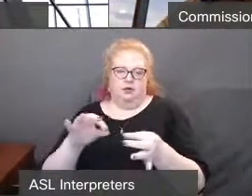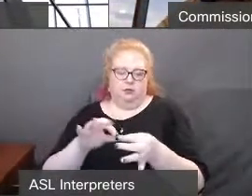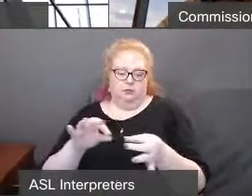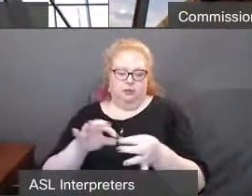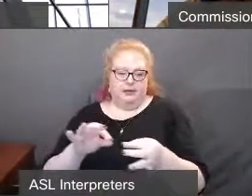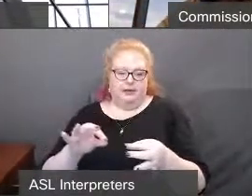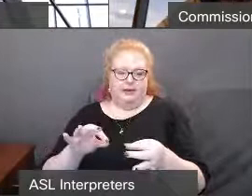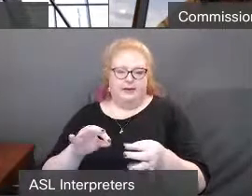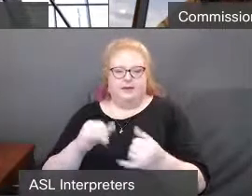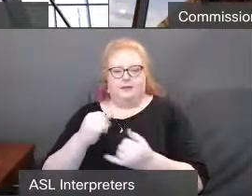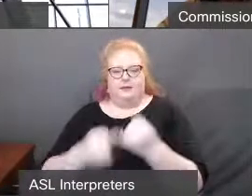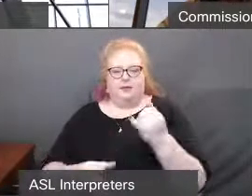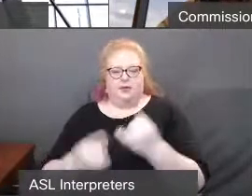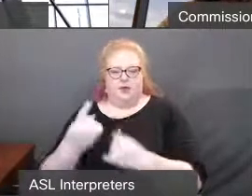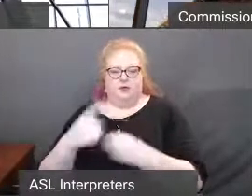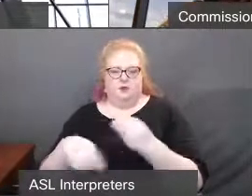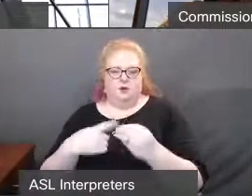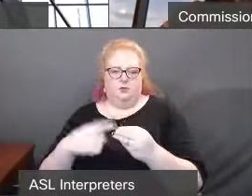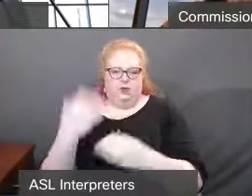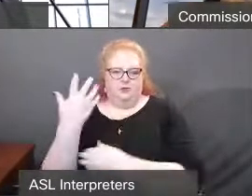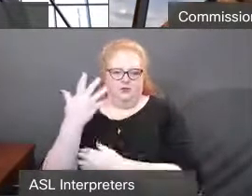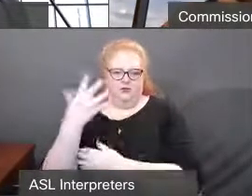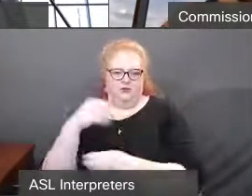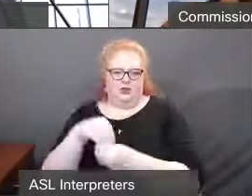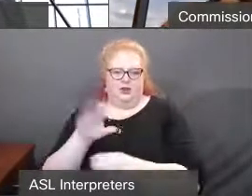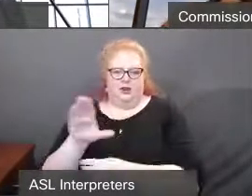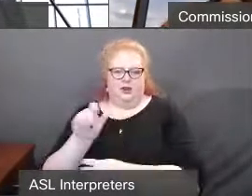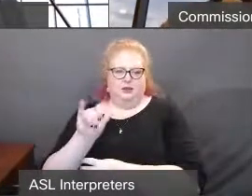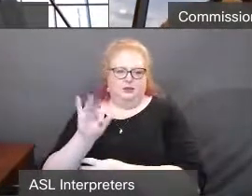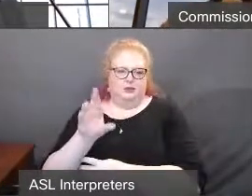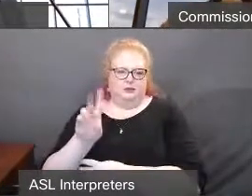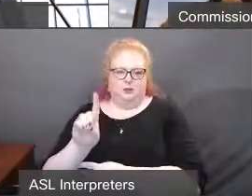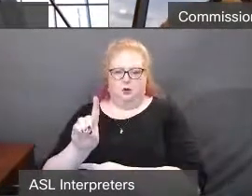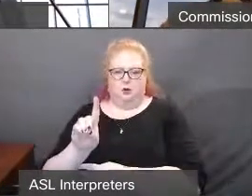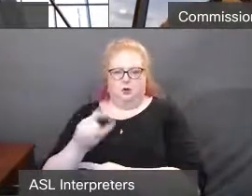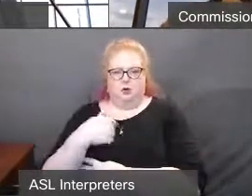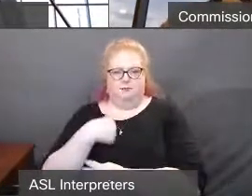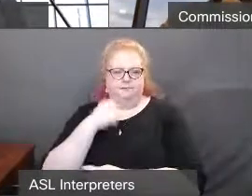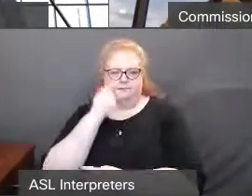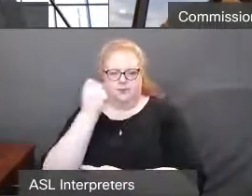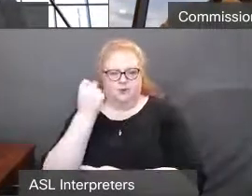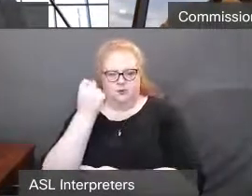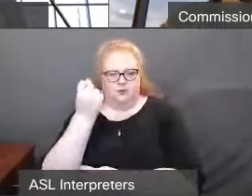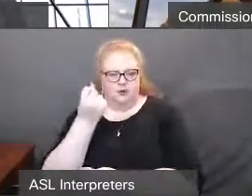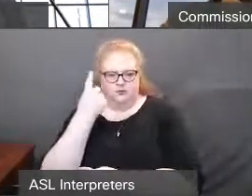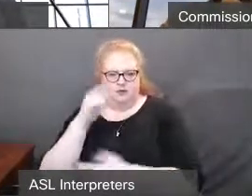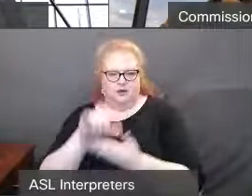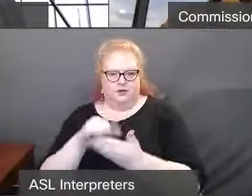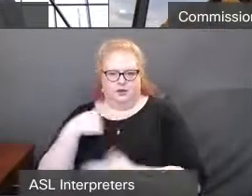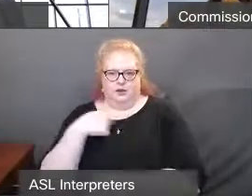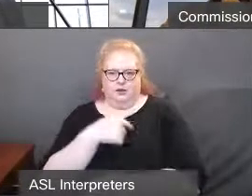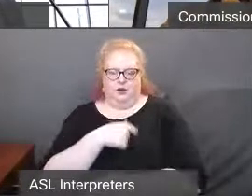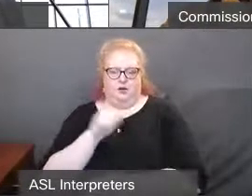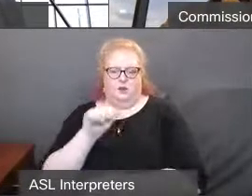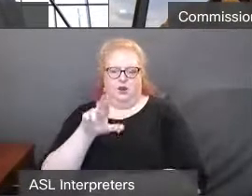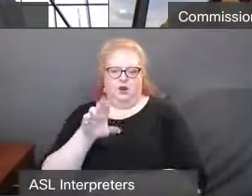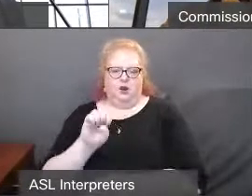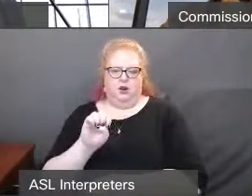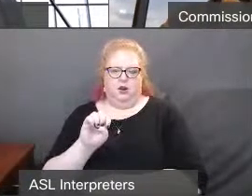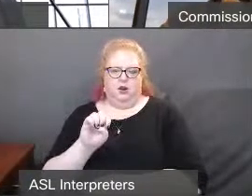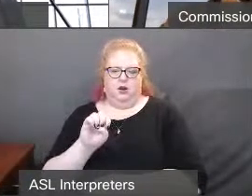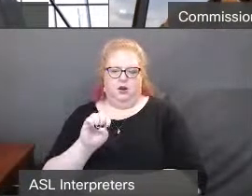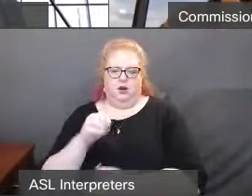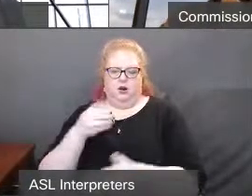I don't know, that last comment about the tree that's in his yard, I don't understand that, because we are close to